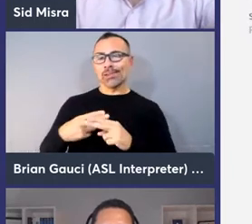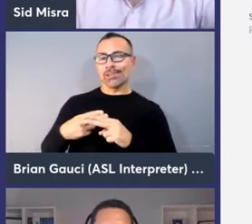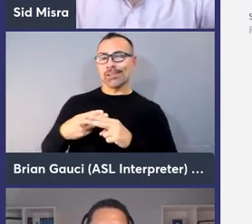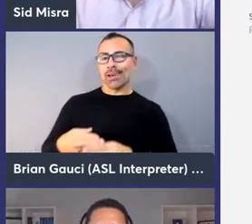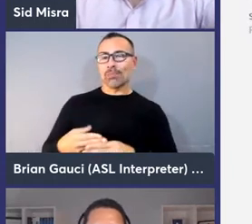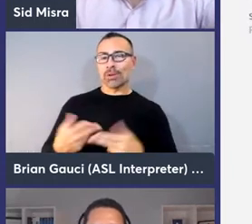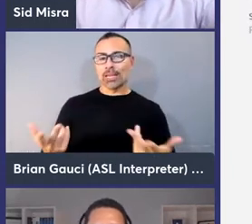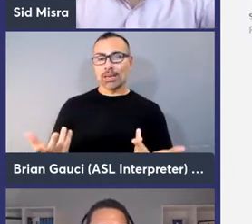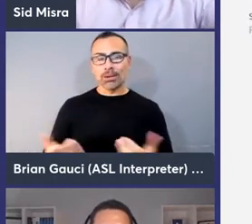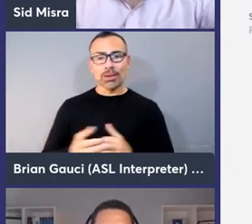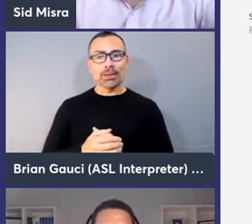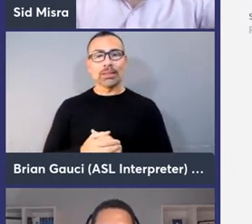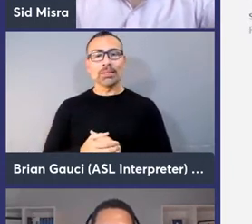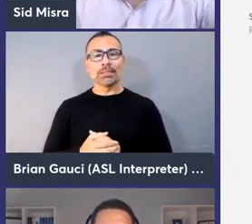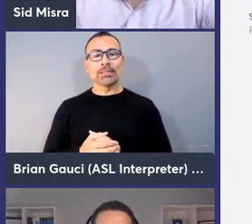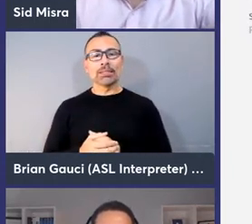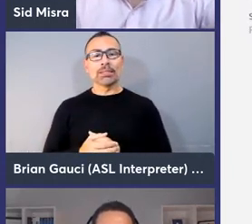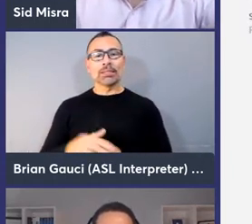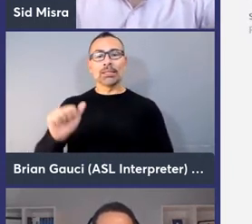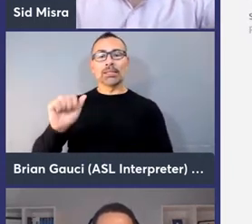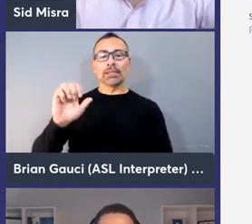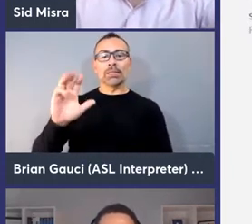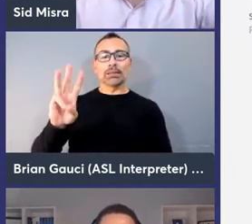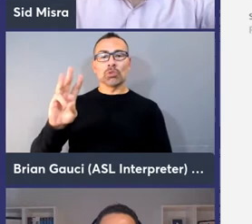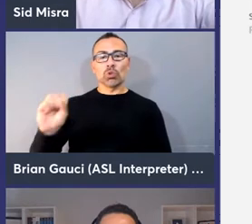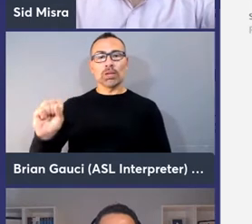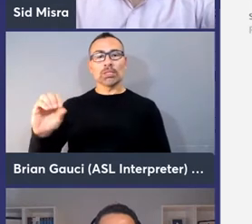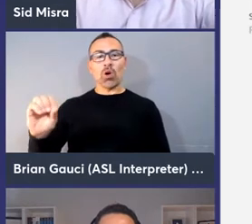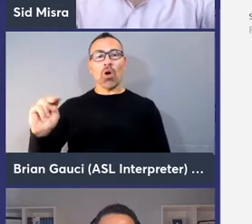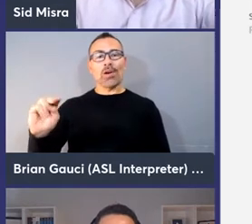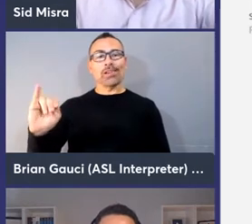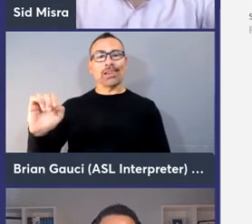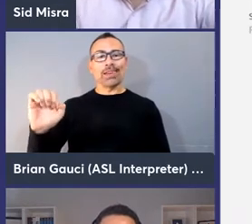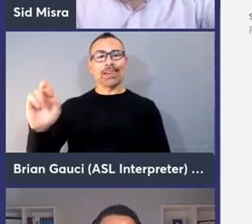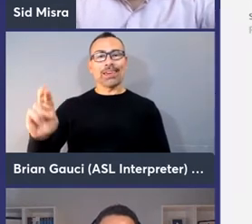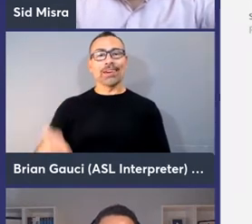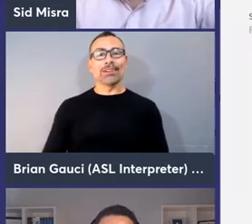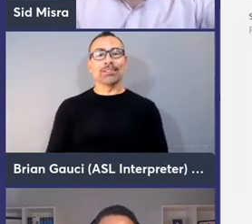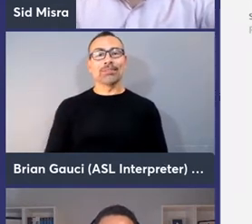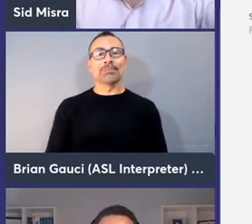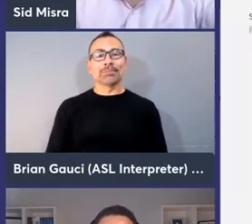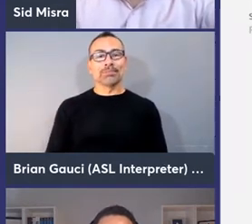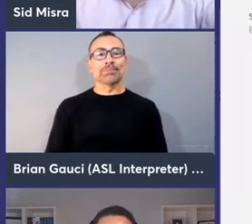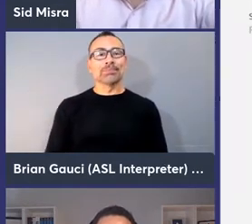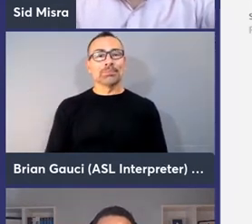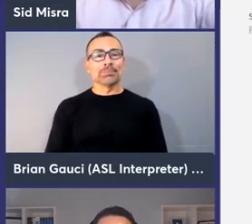appropriately AWS on air. Oh, fine. Maybe AWS on air cache.